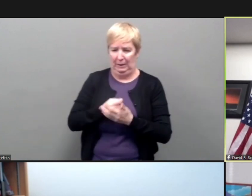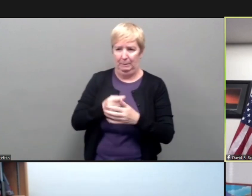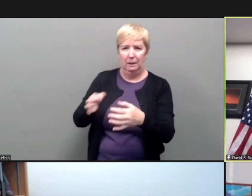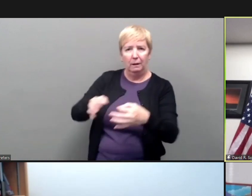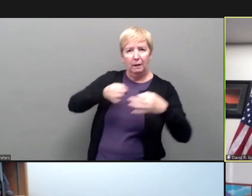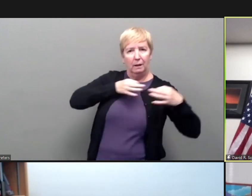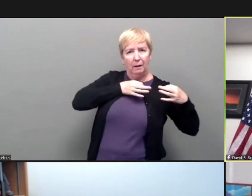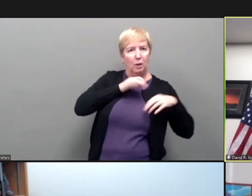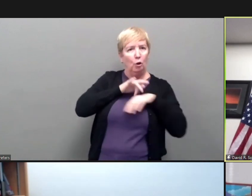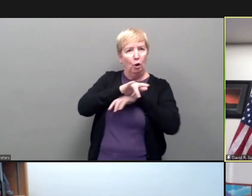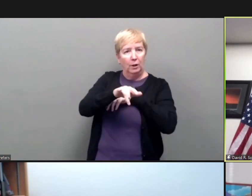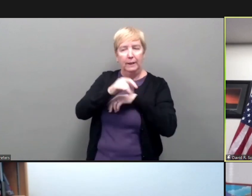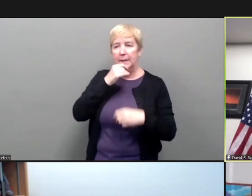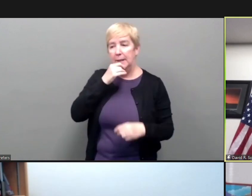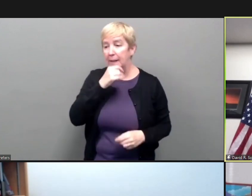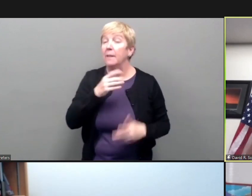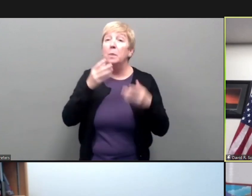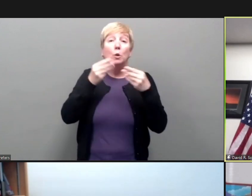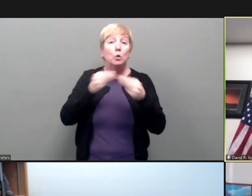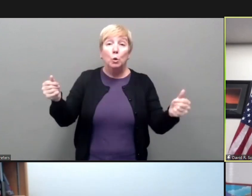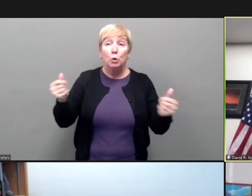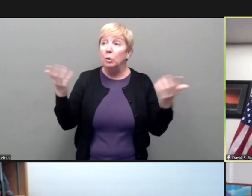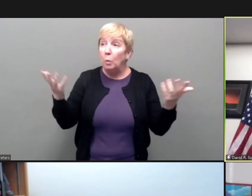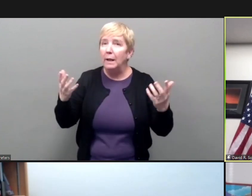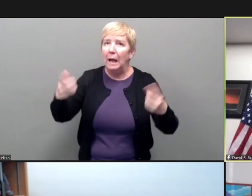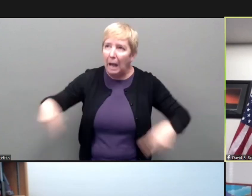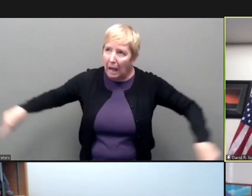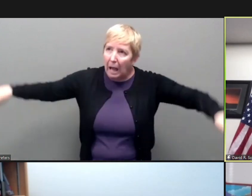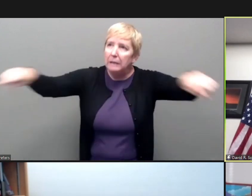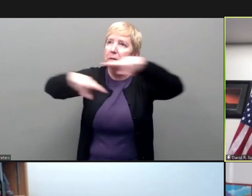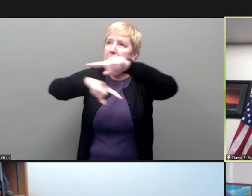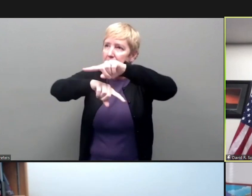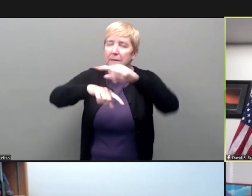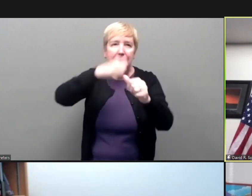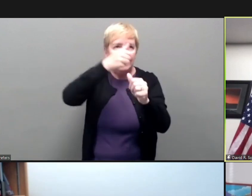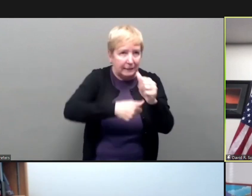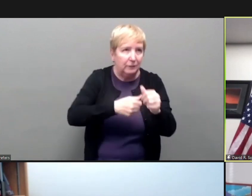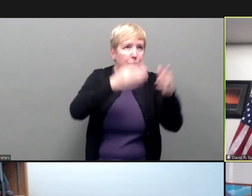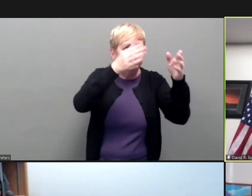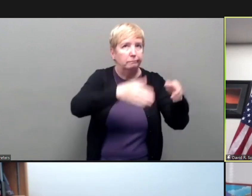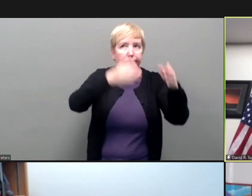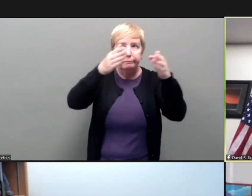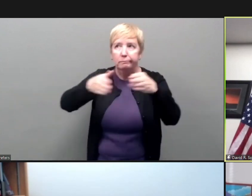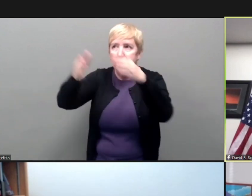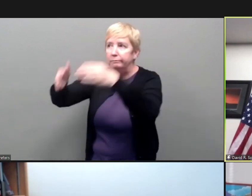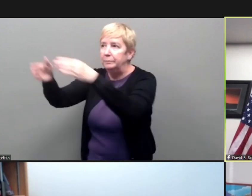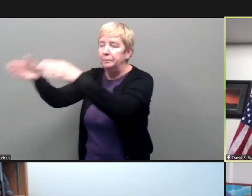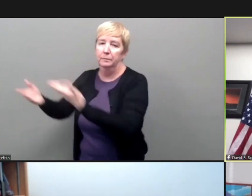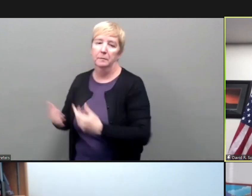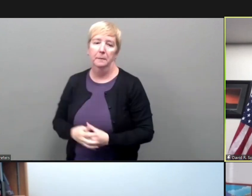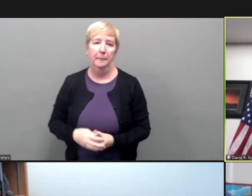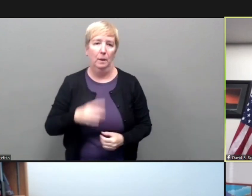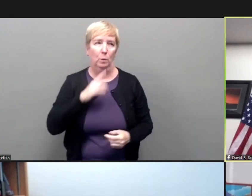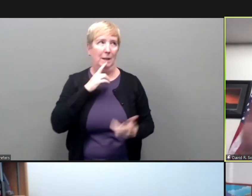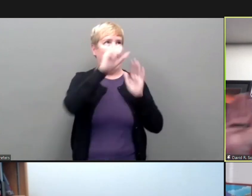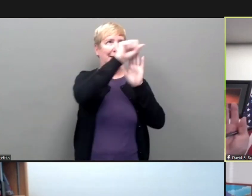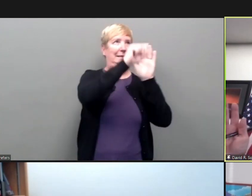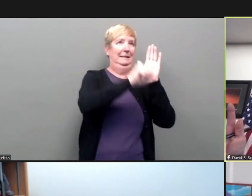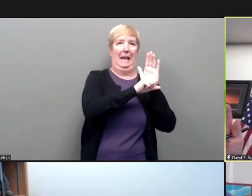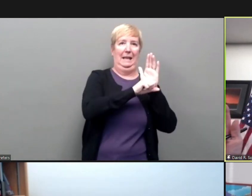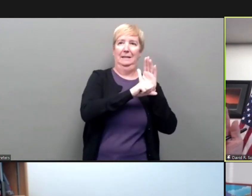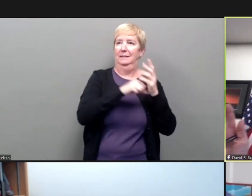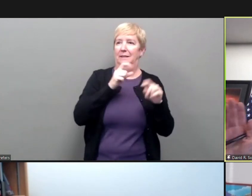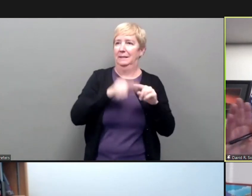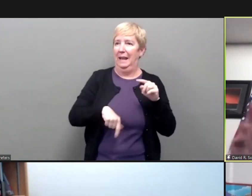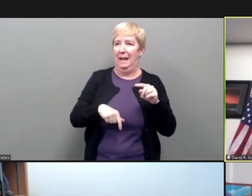healthcare personnel is us. It's every New Mexican. It isn't something that necessarily the state. We're certainly doing